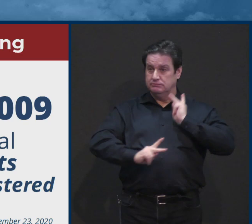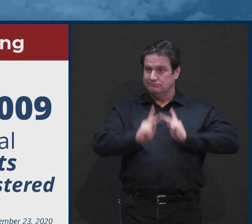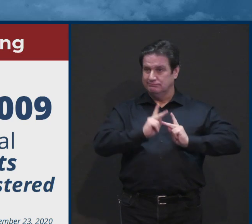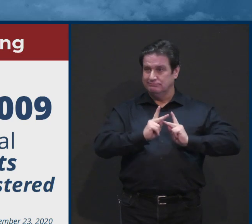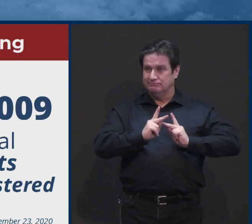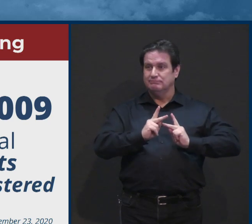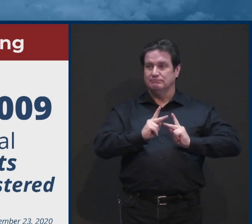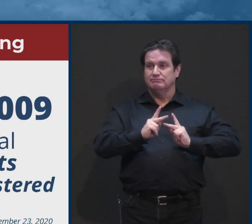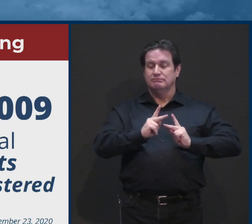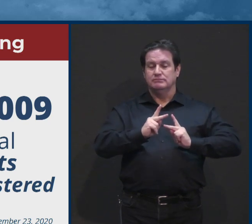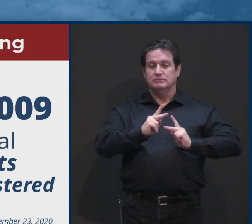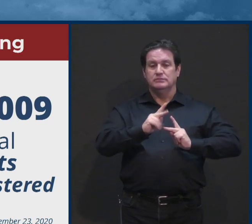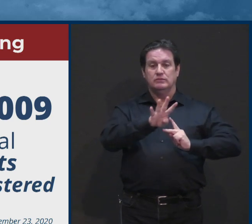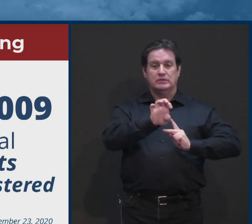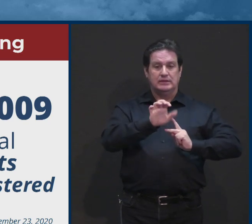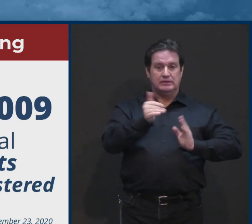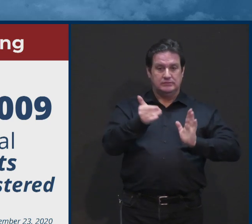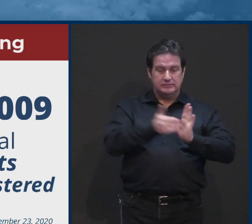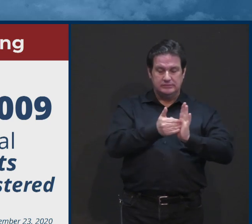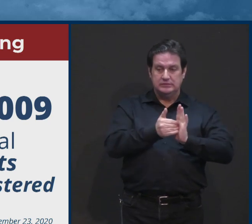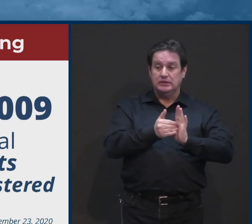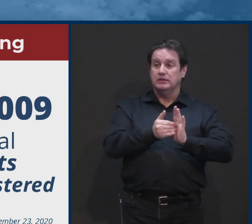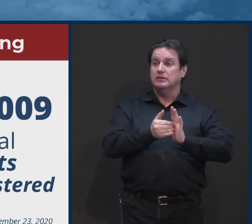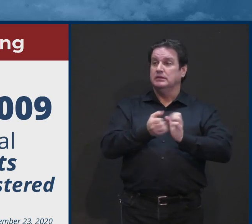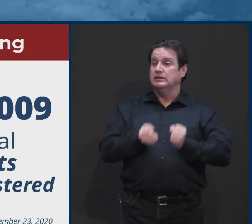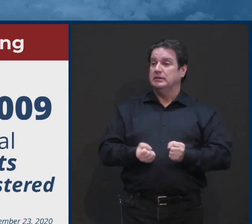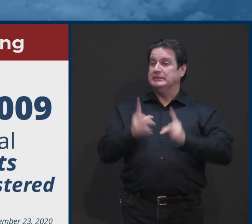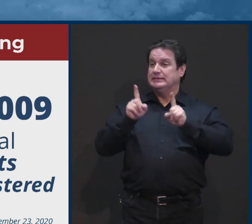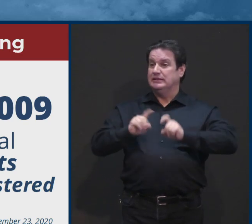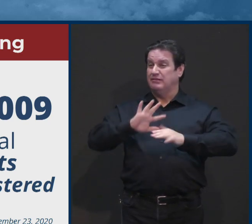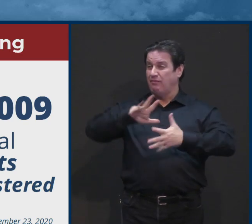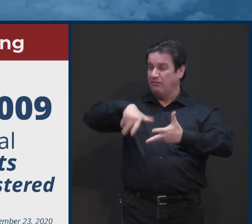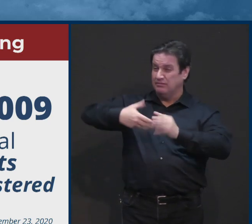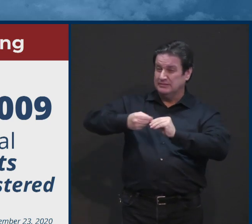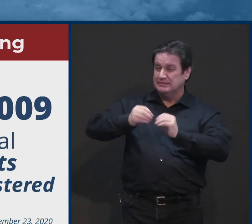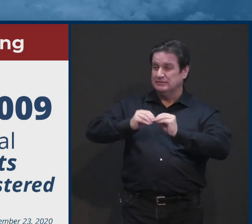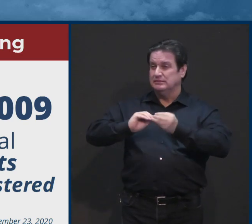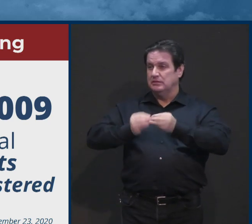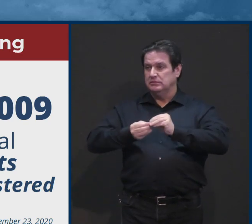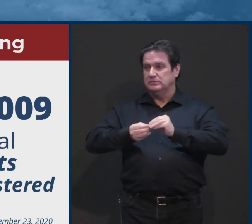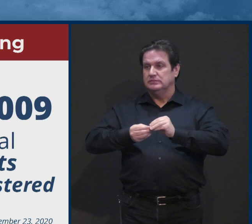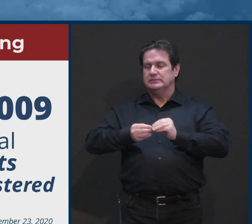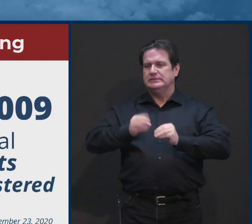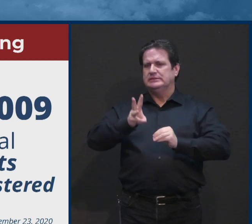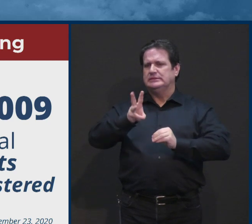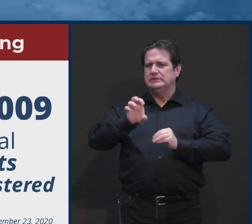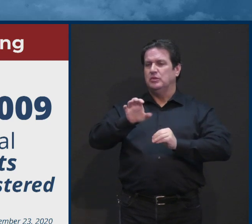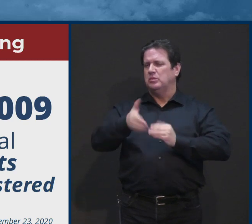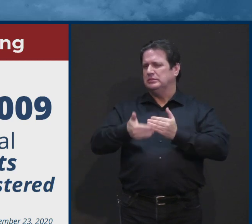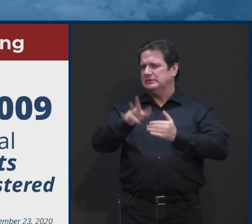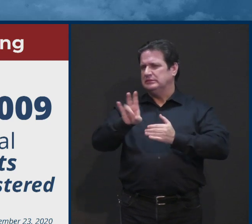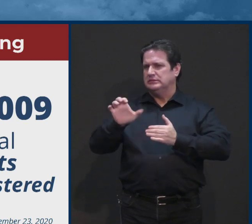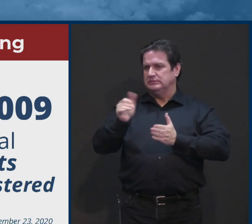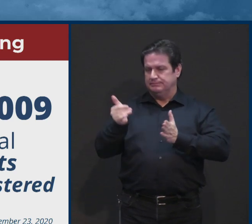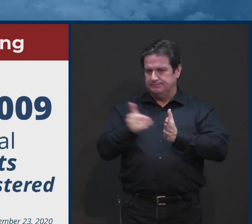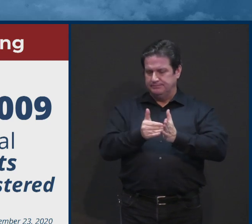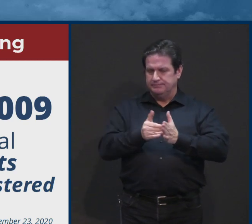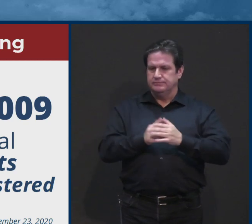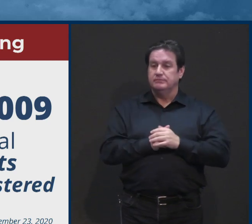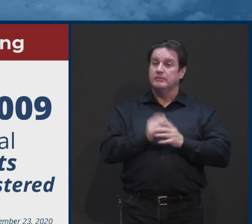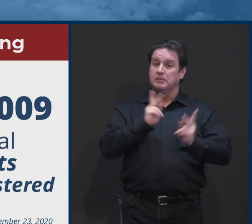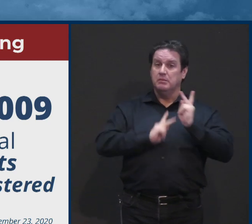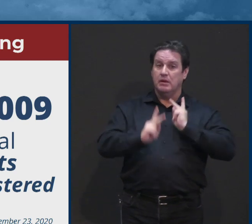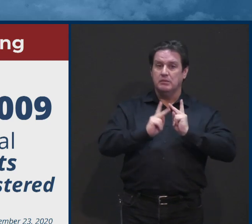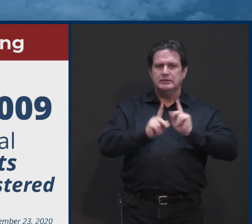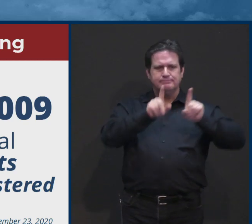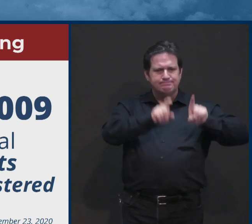almost 700,000 total tests administered to 406,000 Delawareans. So many people have